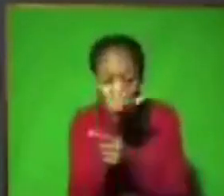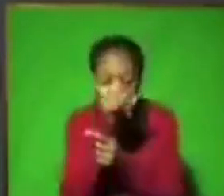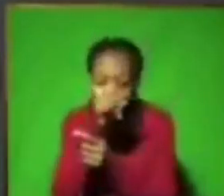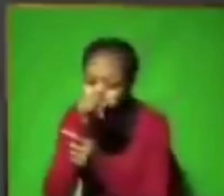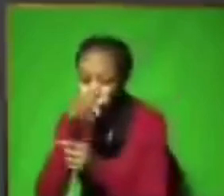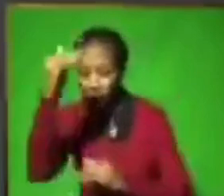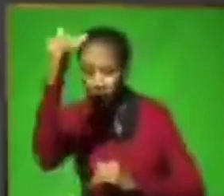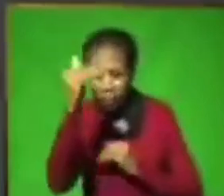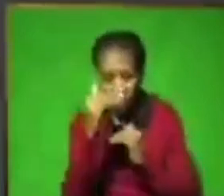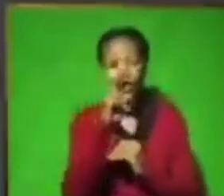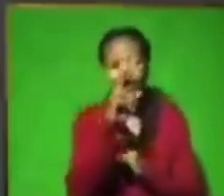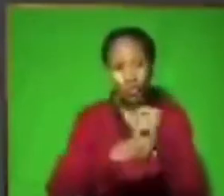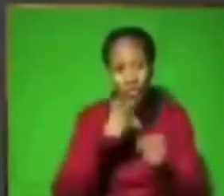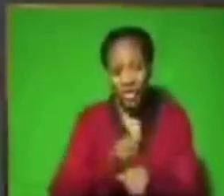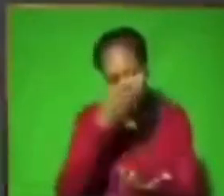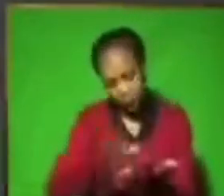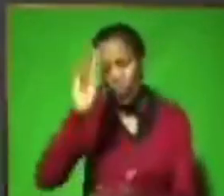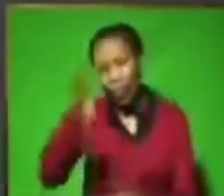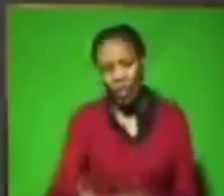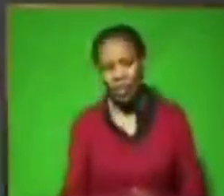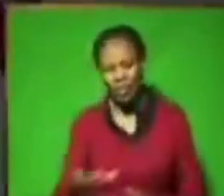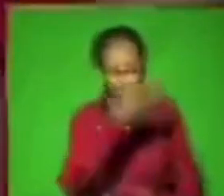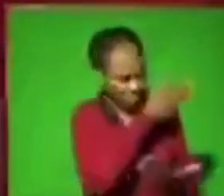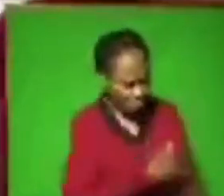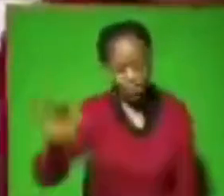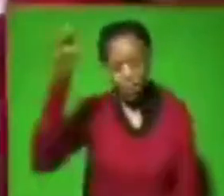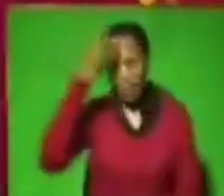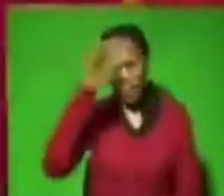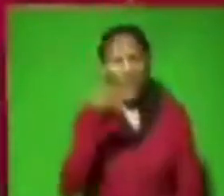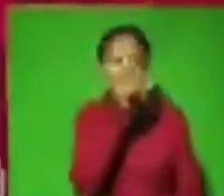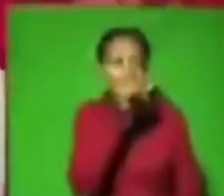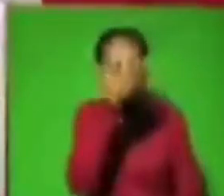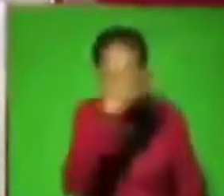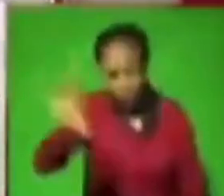In less than 2 years. Awe musho dinonyana awe.